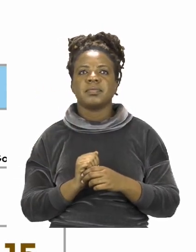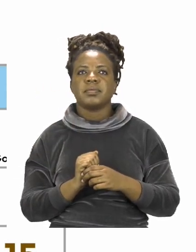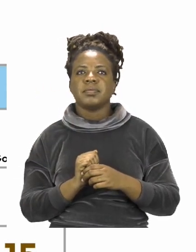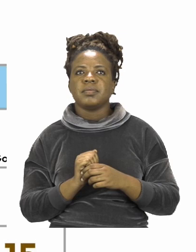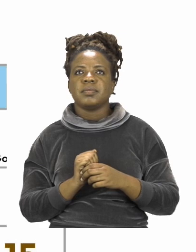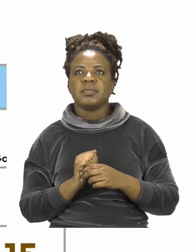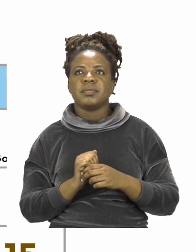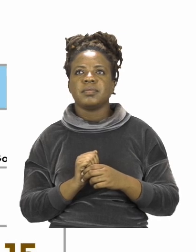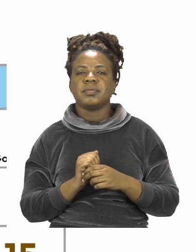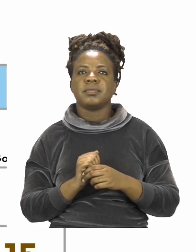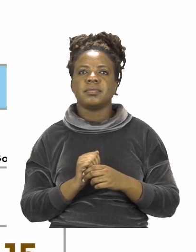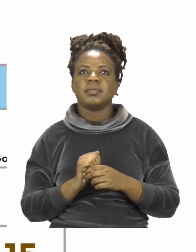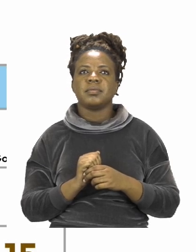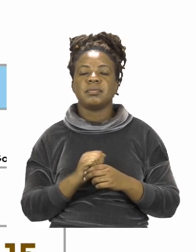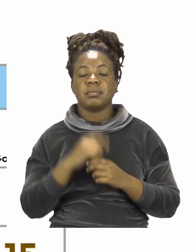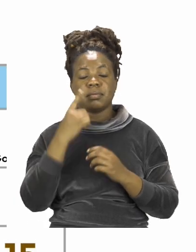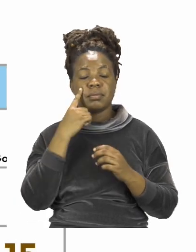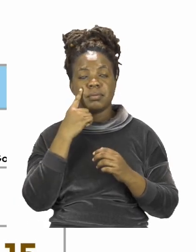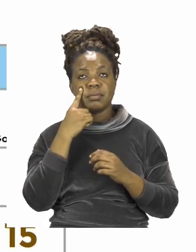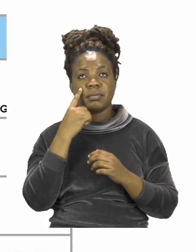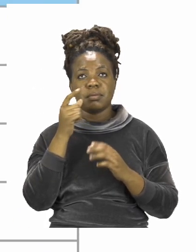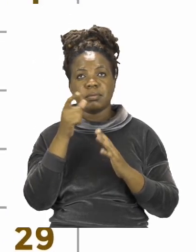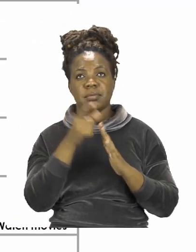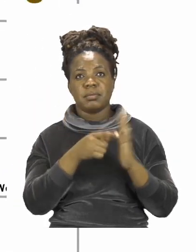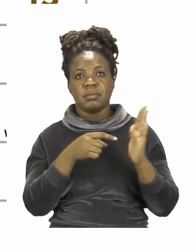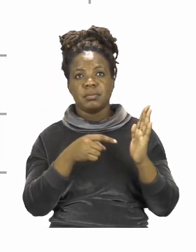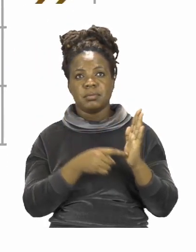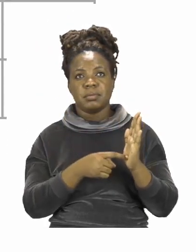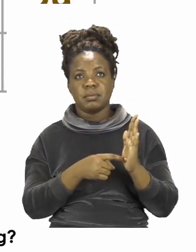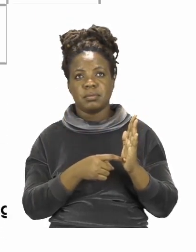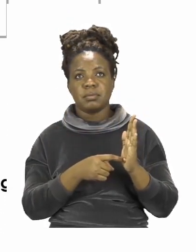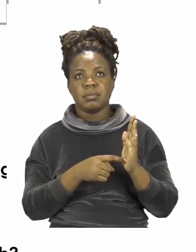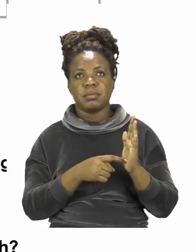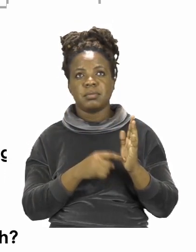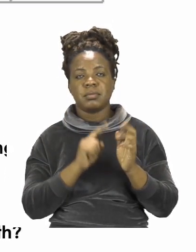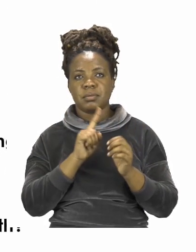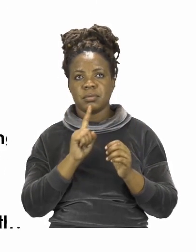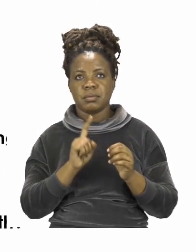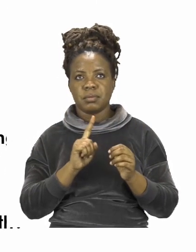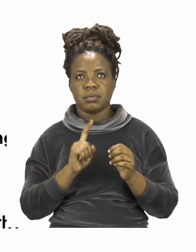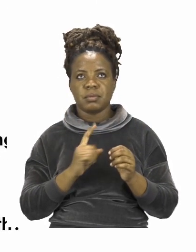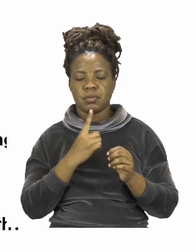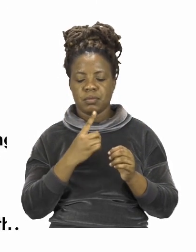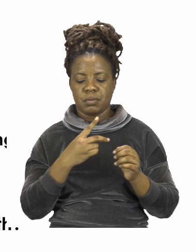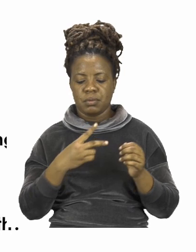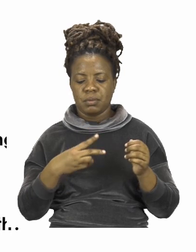Now that we've seen the calendar, let's try and go to the questions.